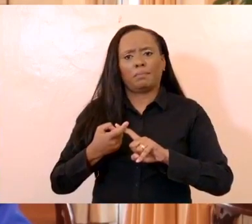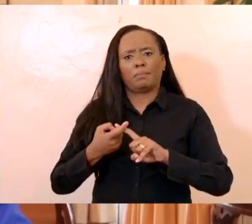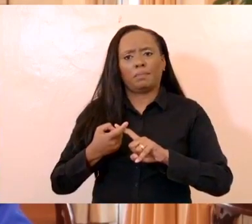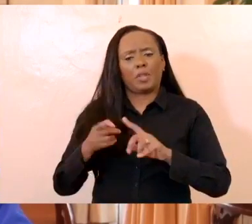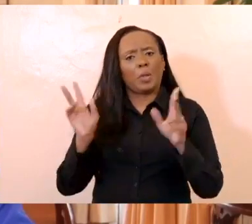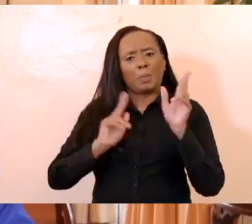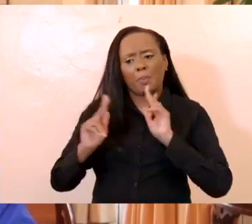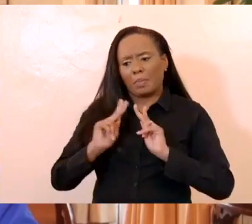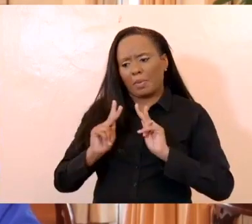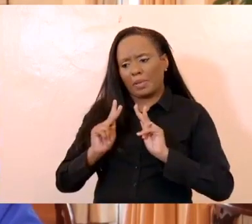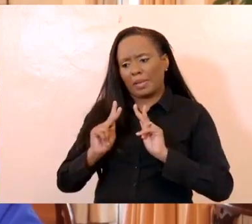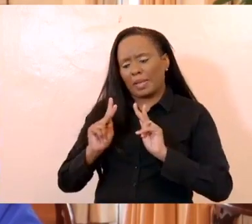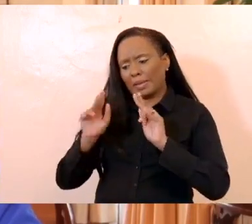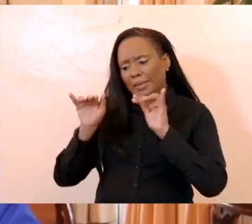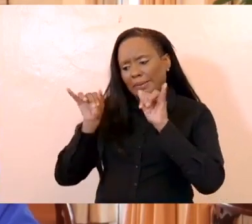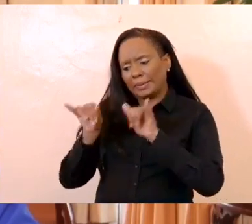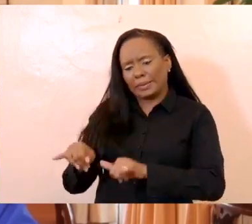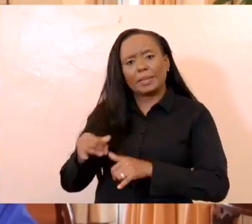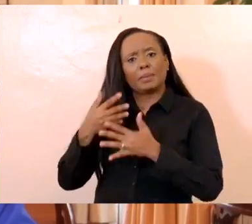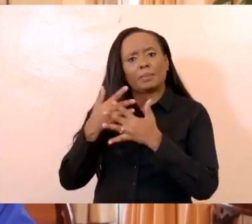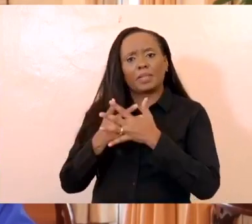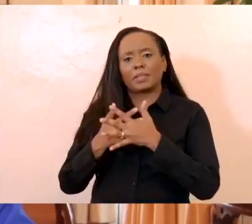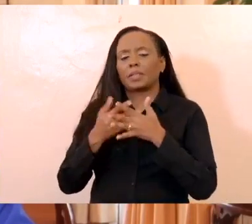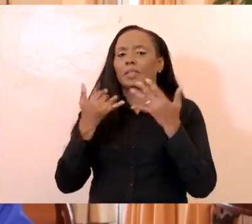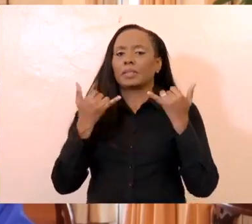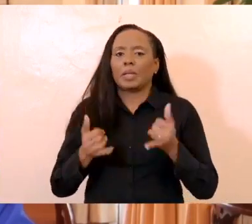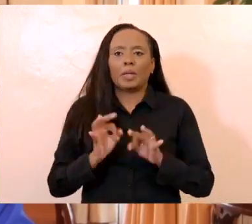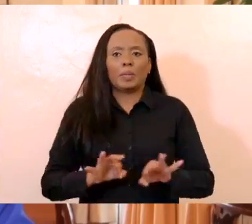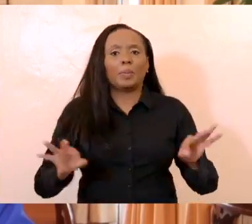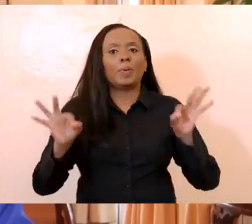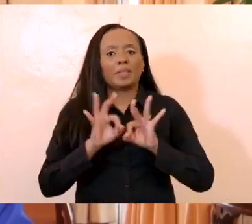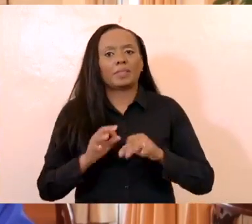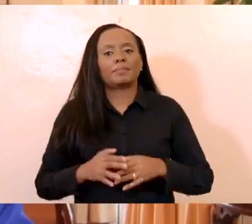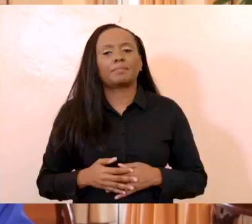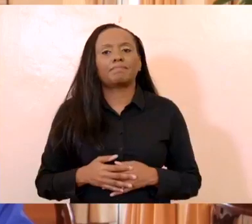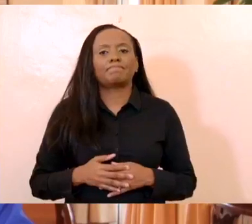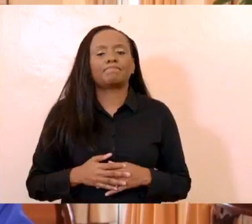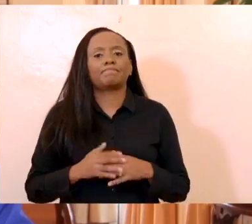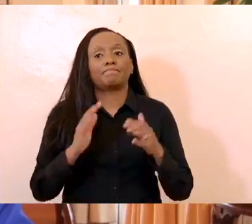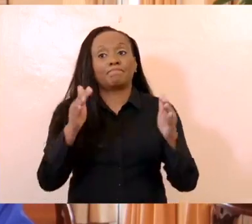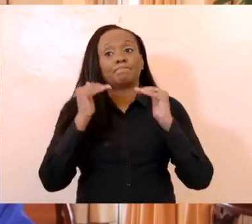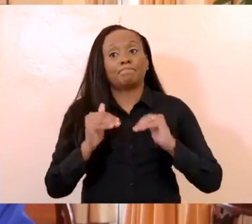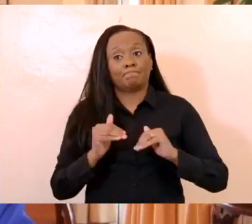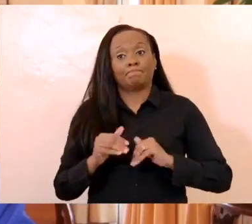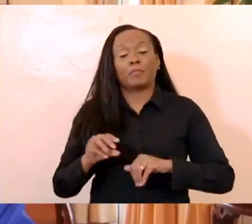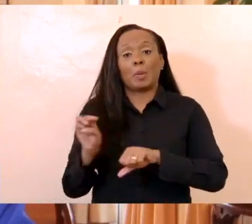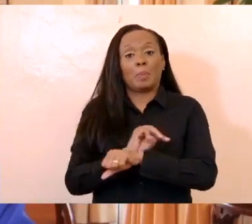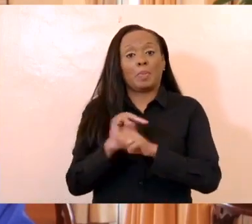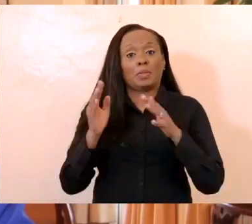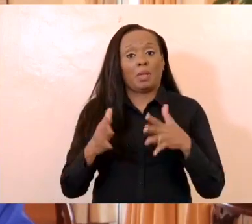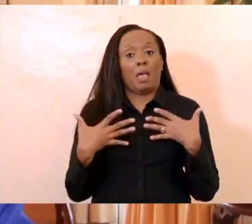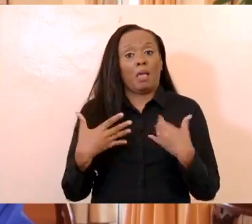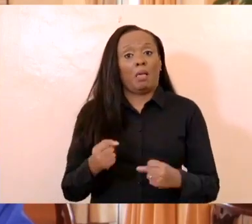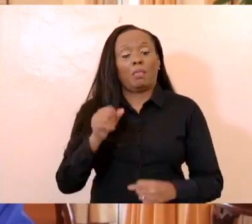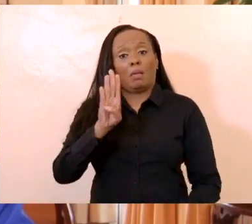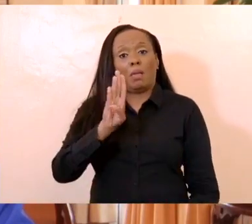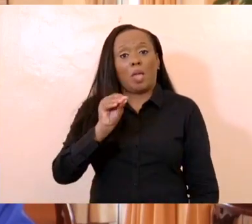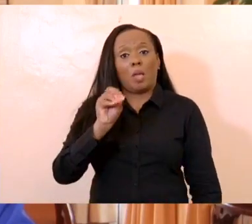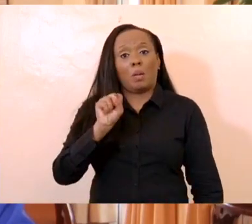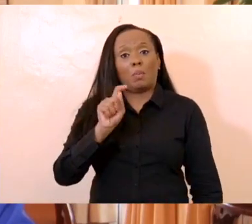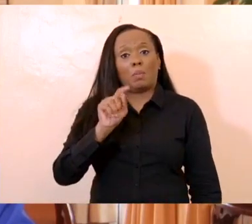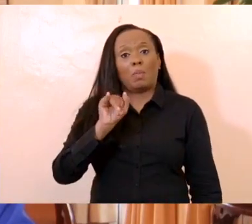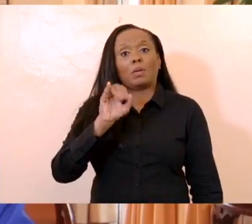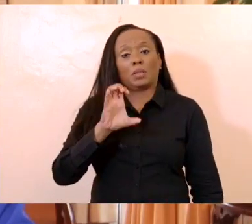an important one. We move now to Minister Bostic, Minister of Health and Wellness,